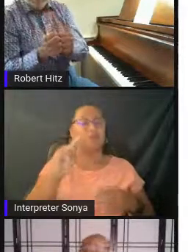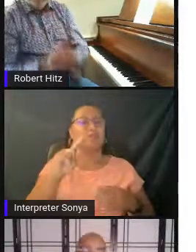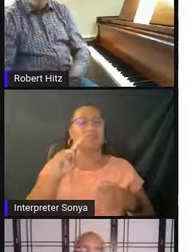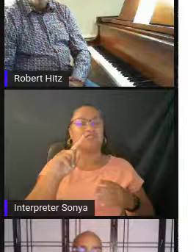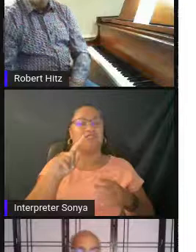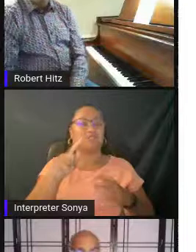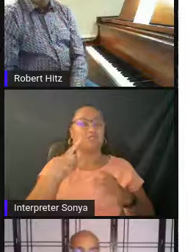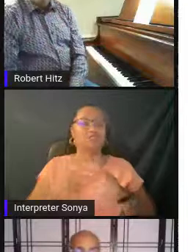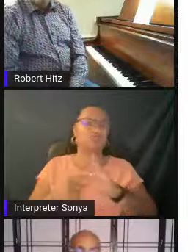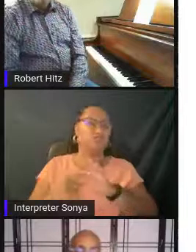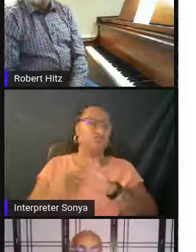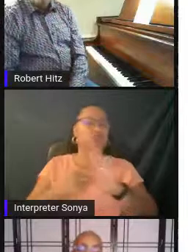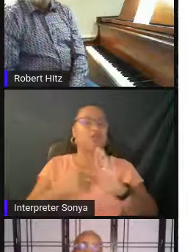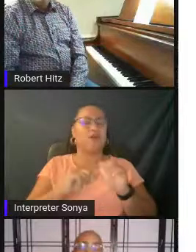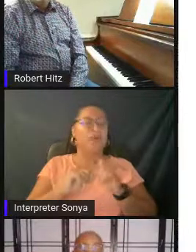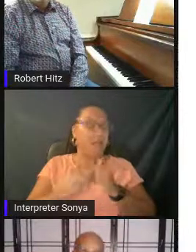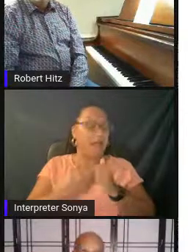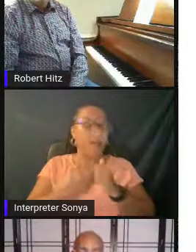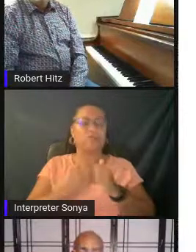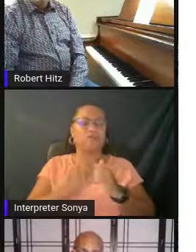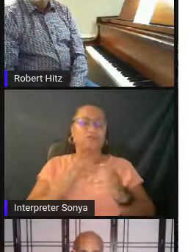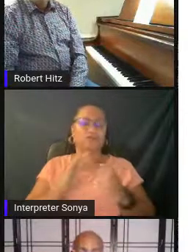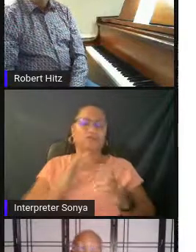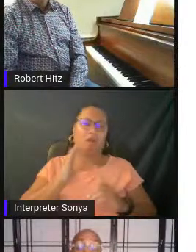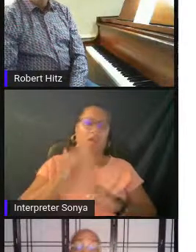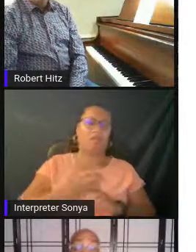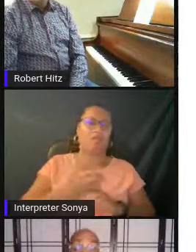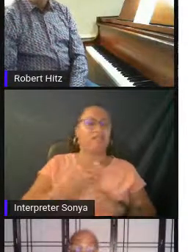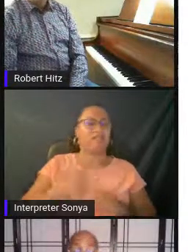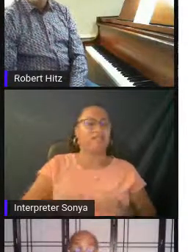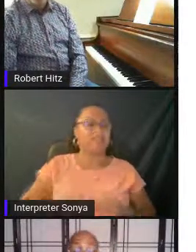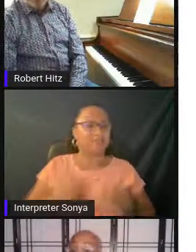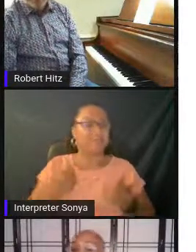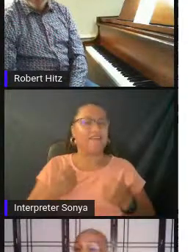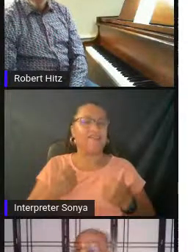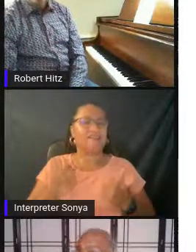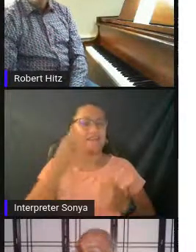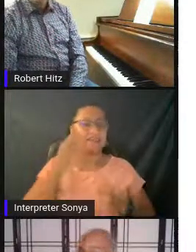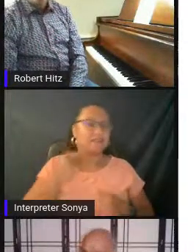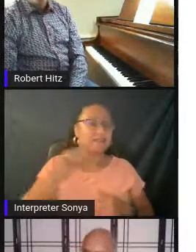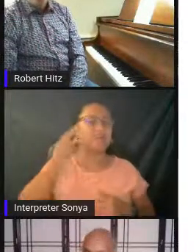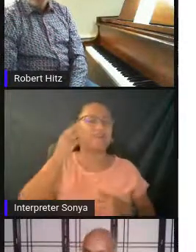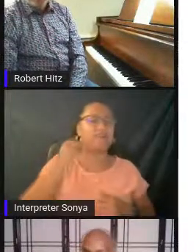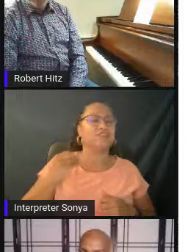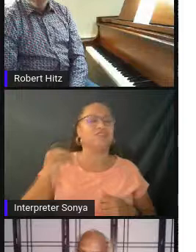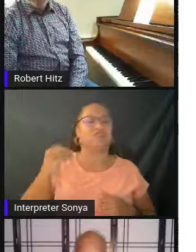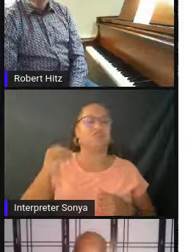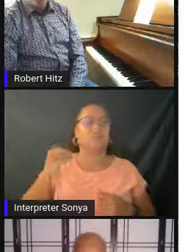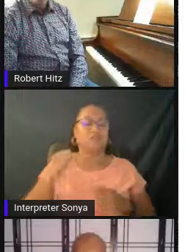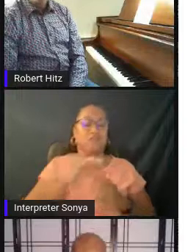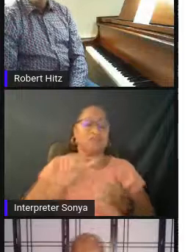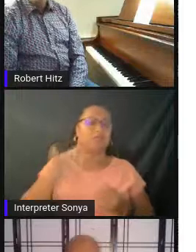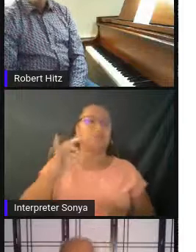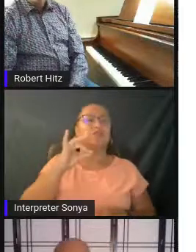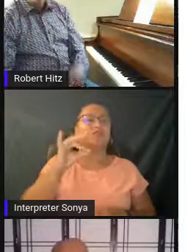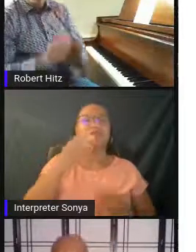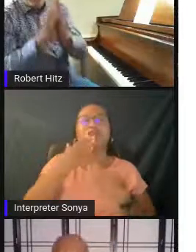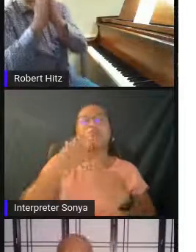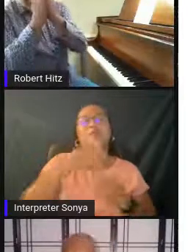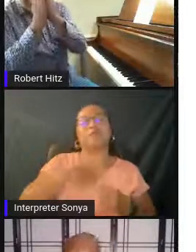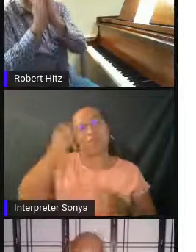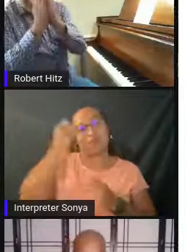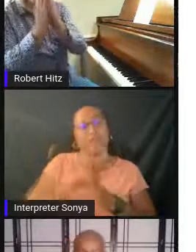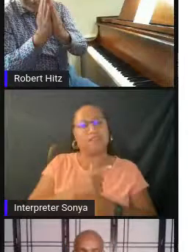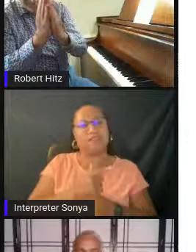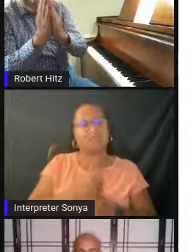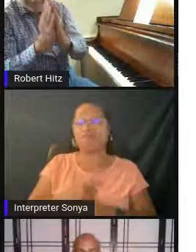magnificent example of what it means for us to live an experiential spirituality. Thank you, my brother. Much